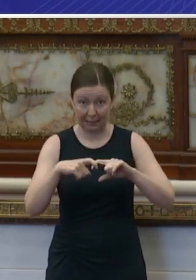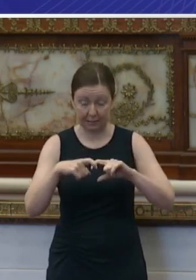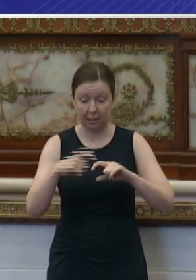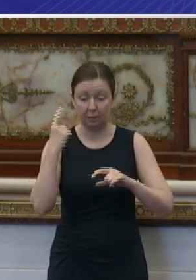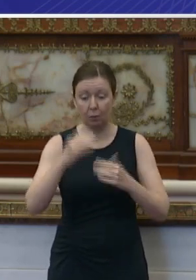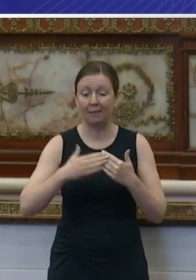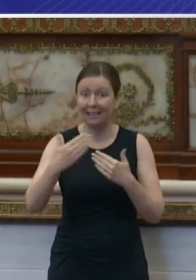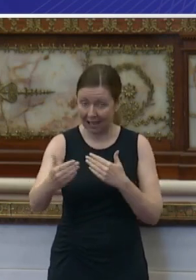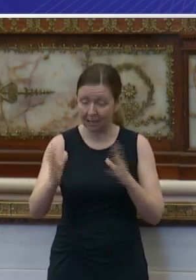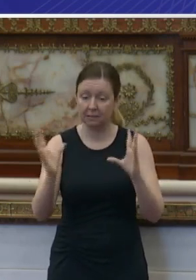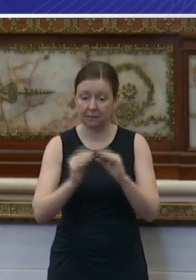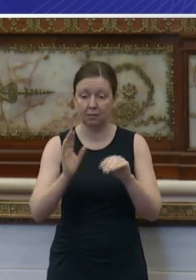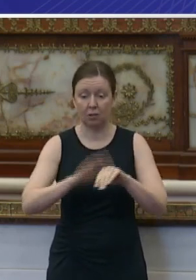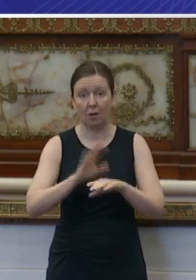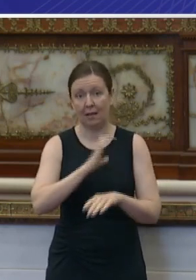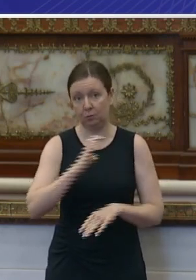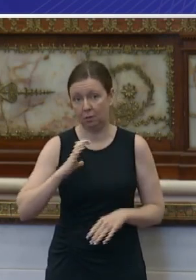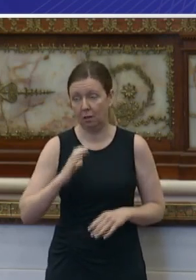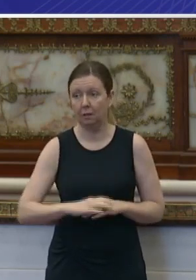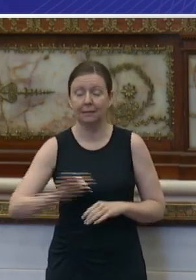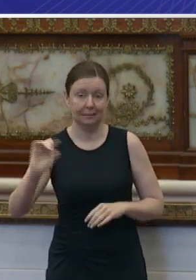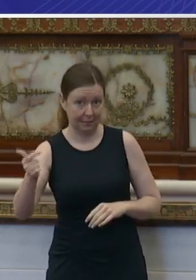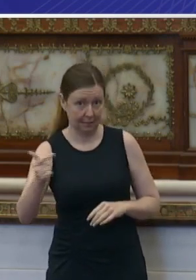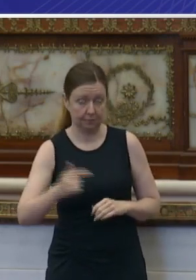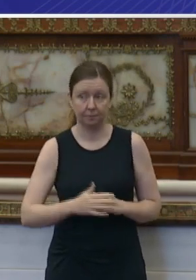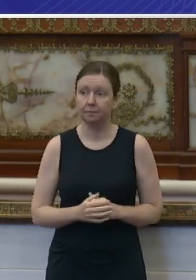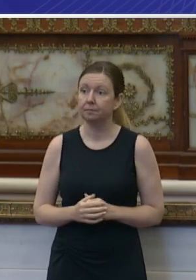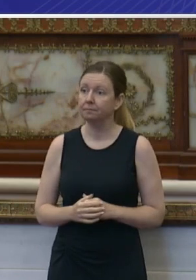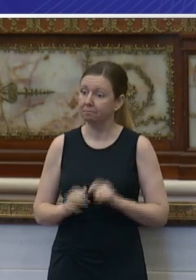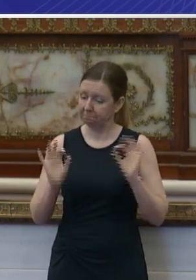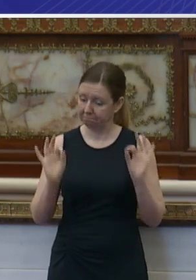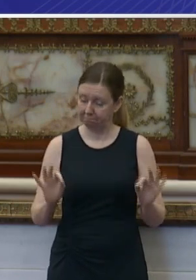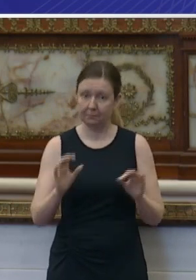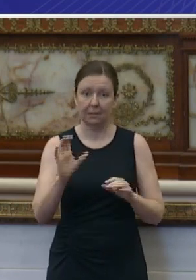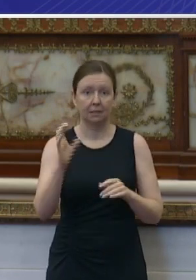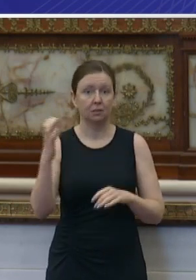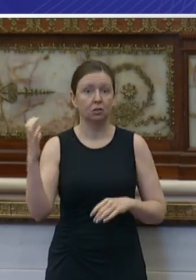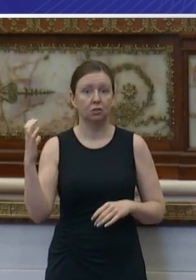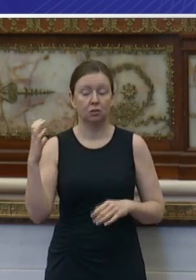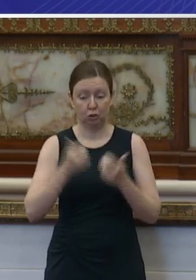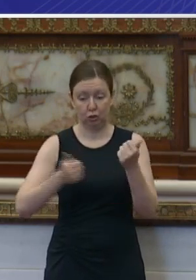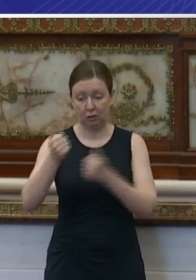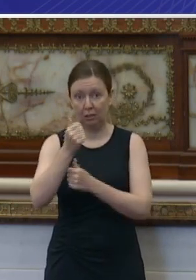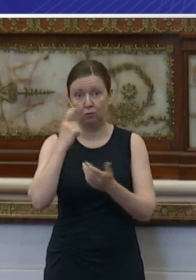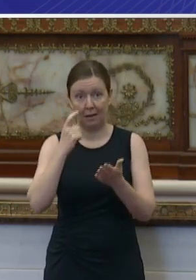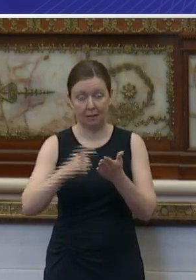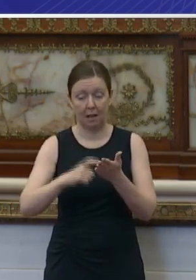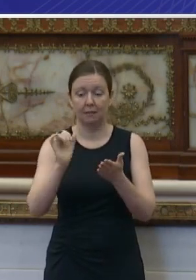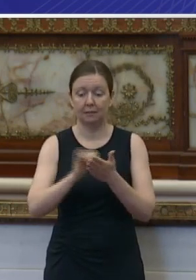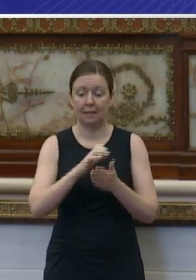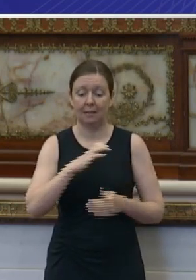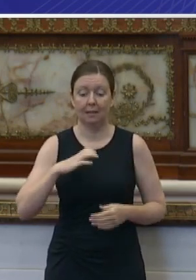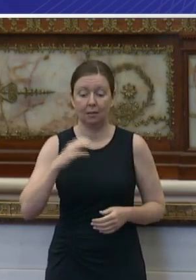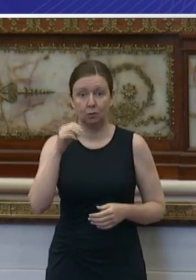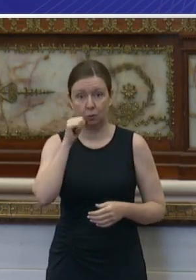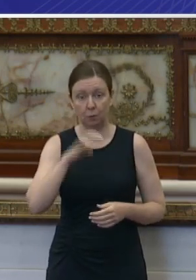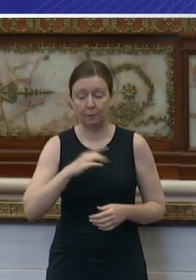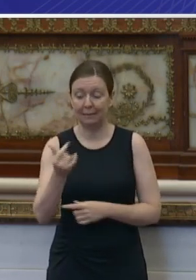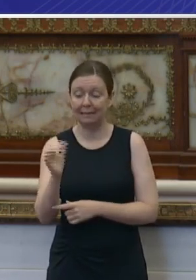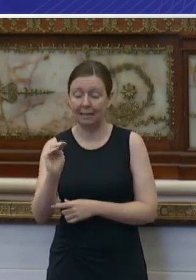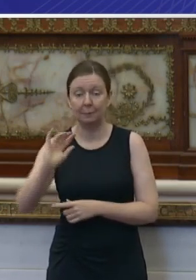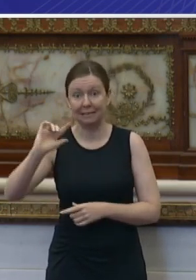for our next session of council. Second. Okay, the chair recognizes for the record that Councilwoman Gim